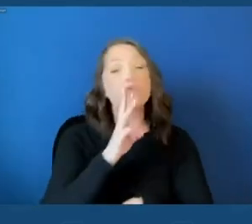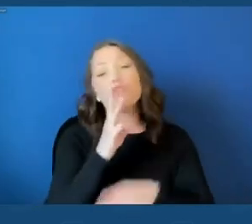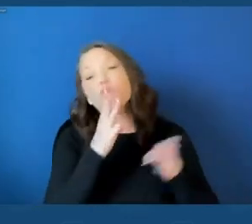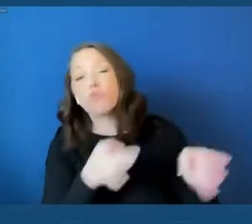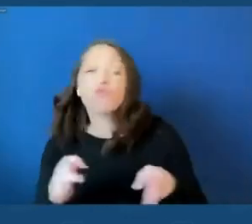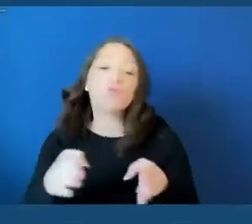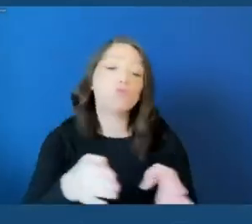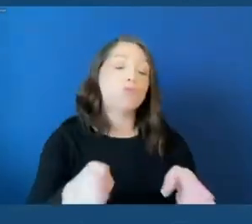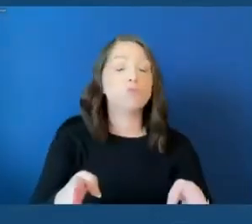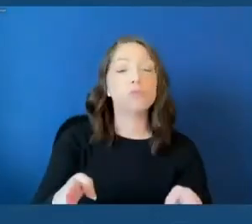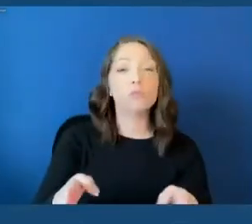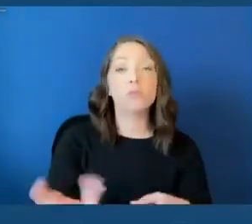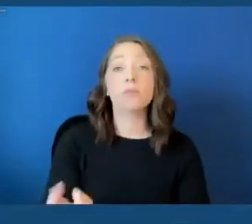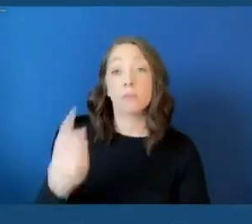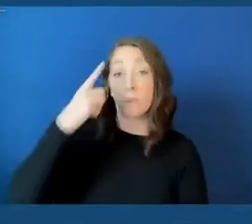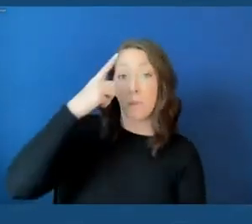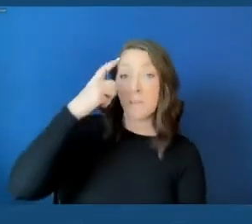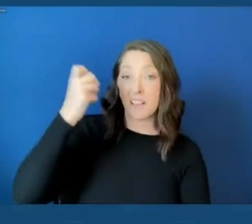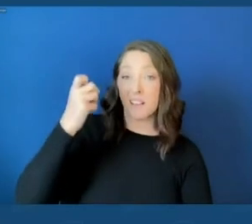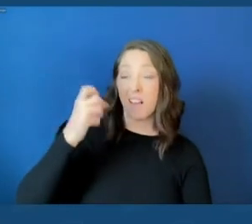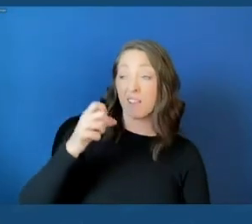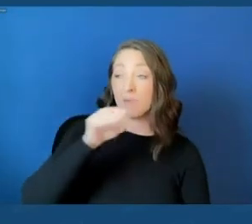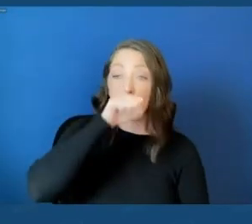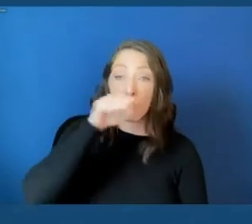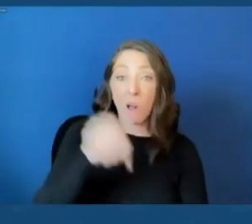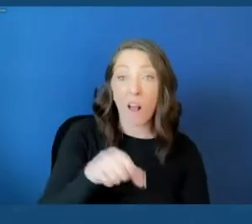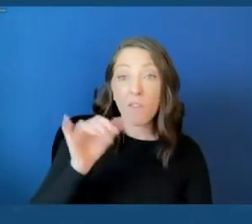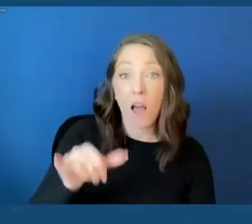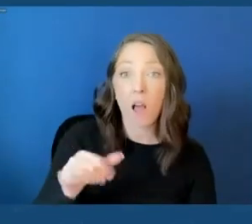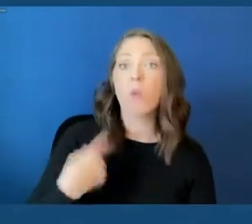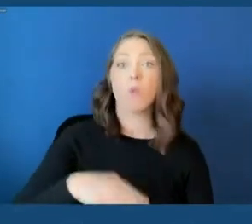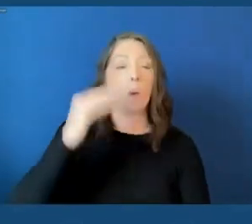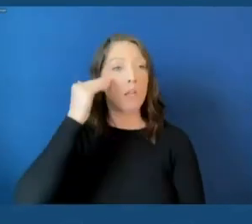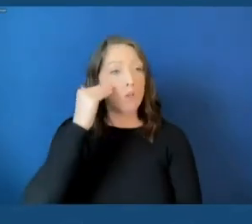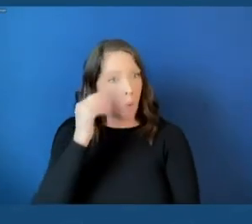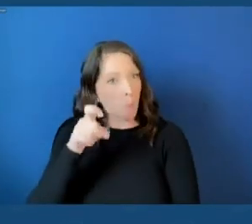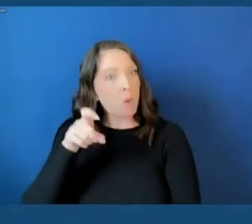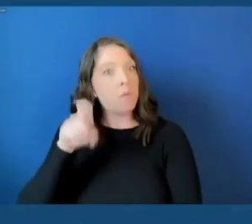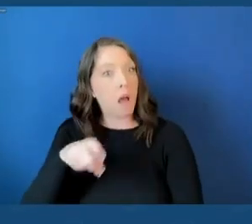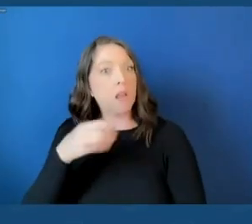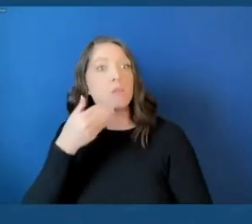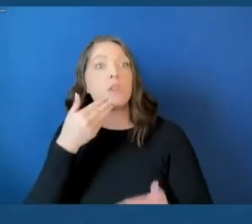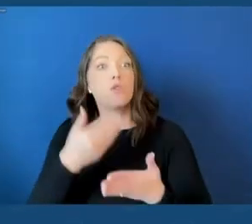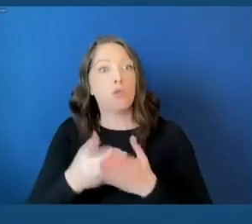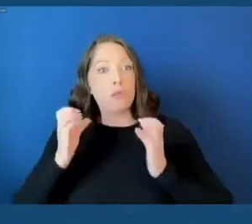And because of that, we know we need to be good stewards of these precious